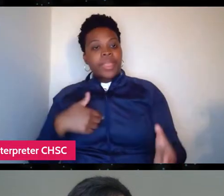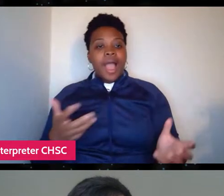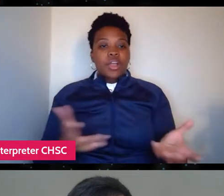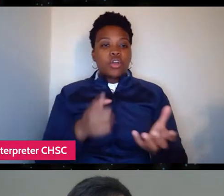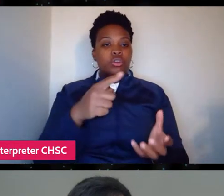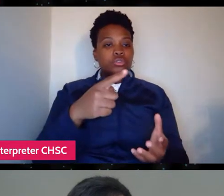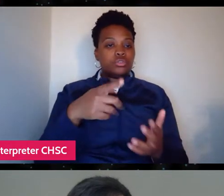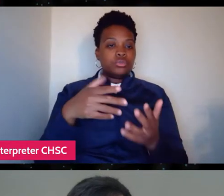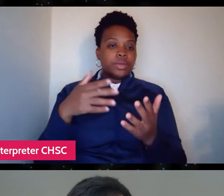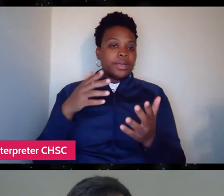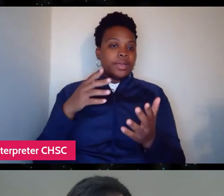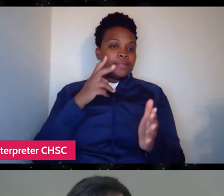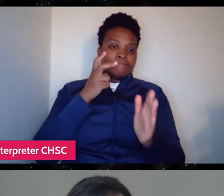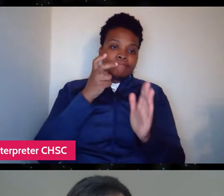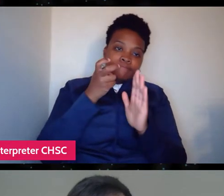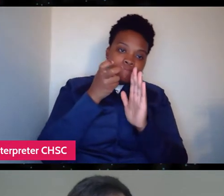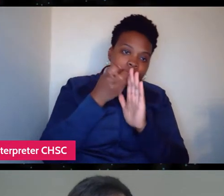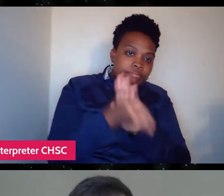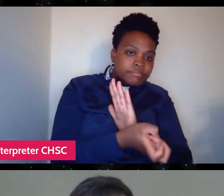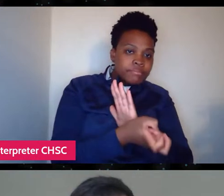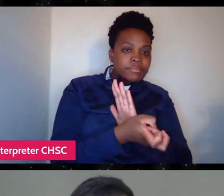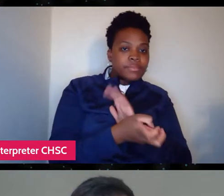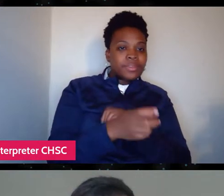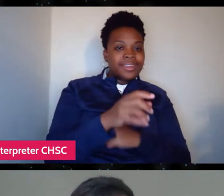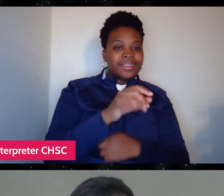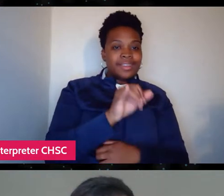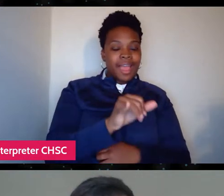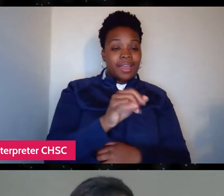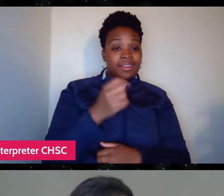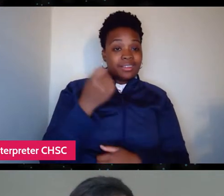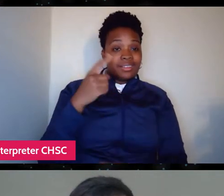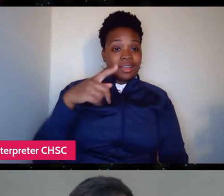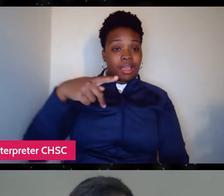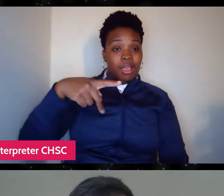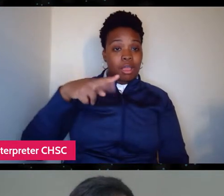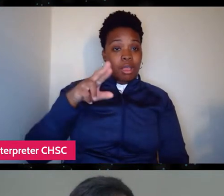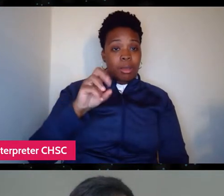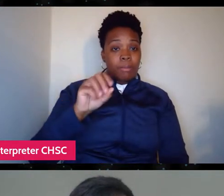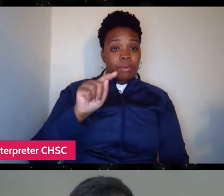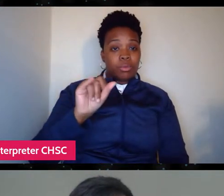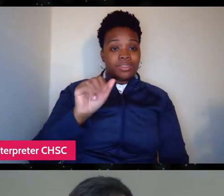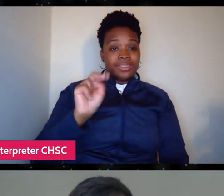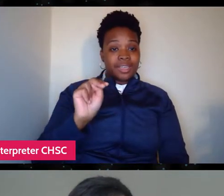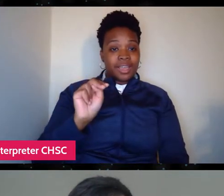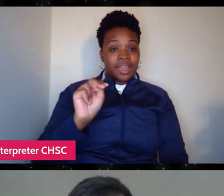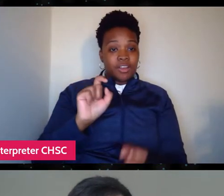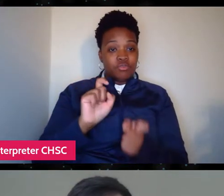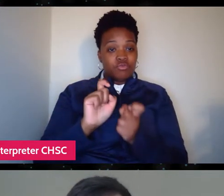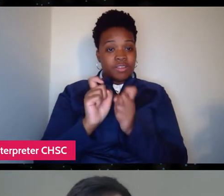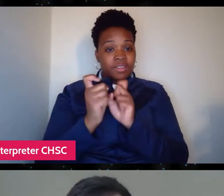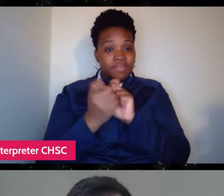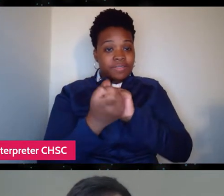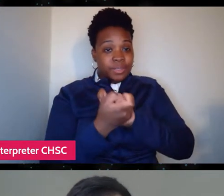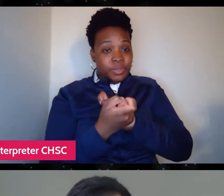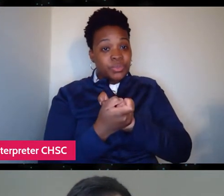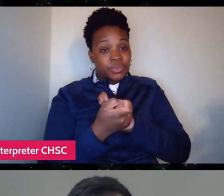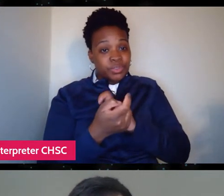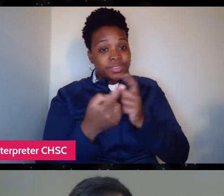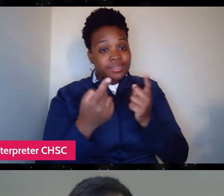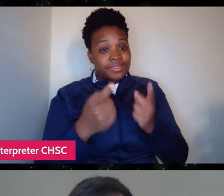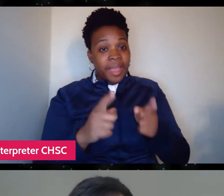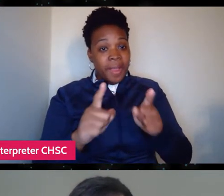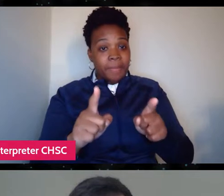themselves into that universe, because the protein revolution is underway and it is